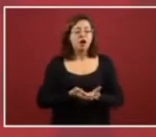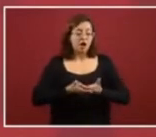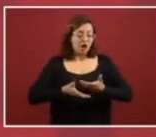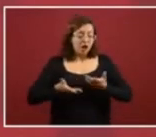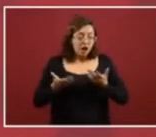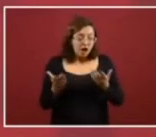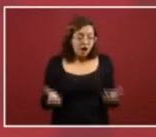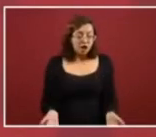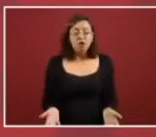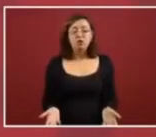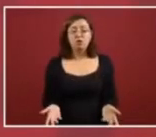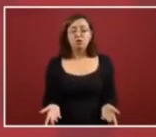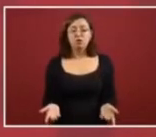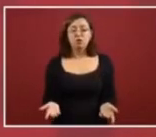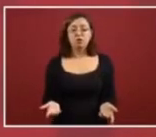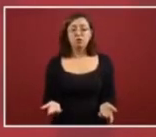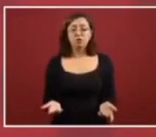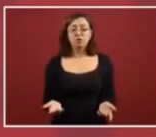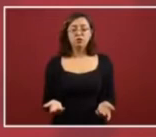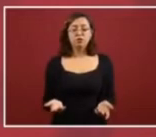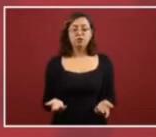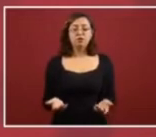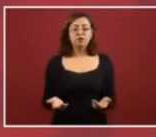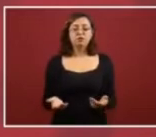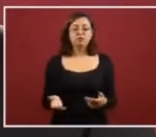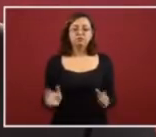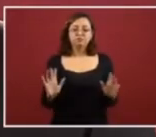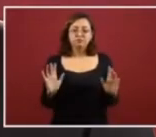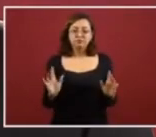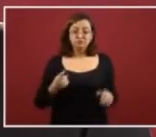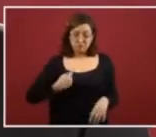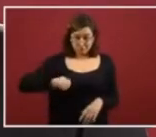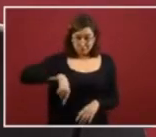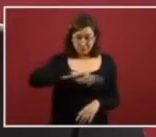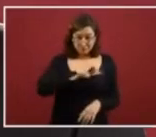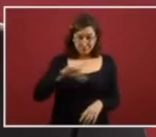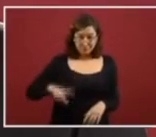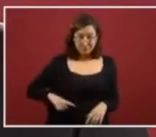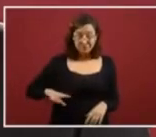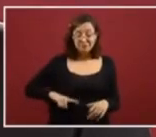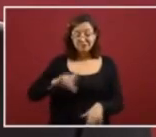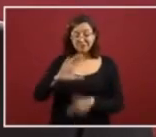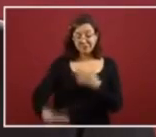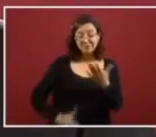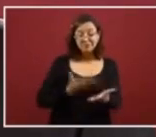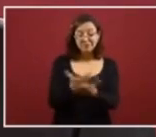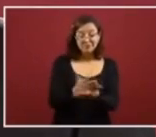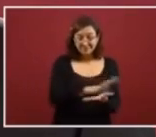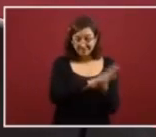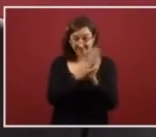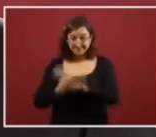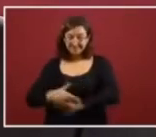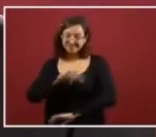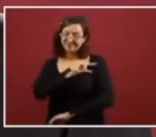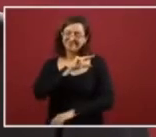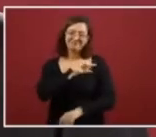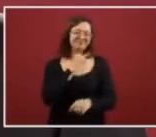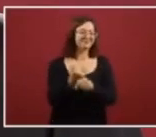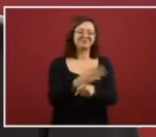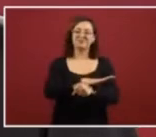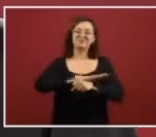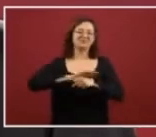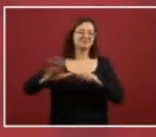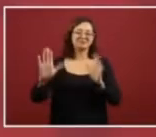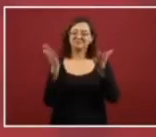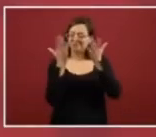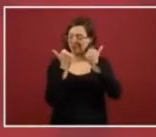But now está muy remota. It's very remote. Esa posibilidad. That o mejor possibility. Dicho, no existe. Or